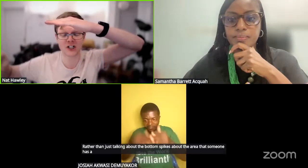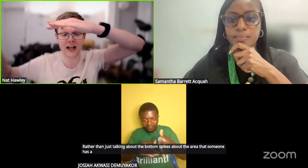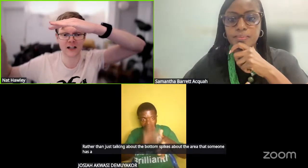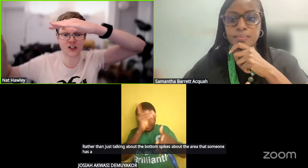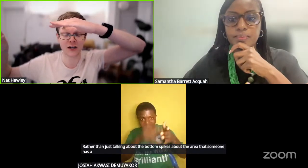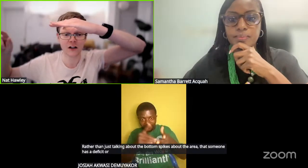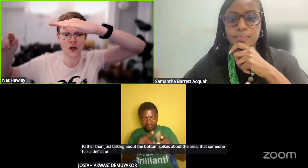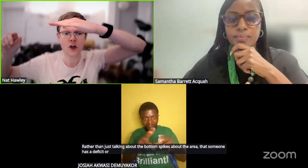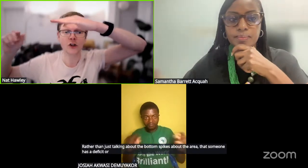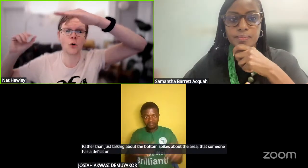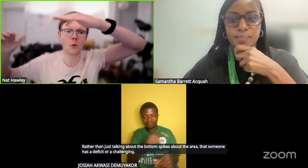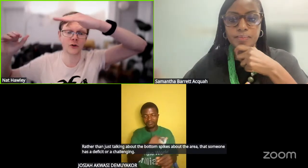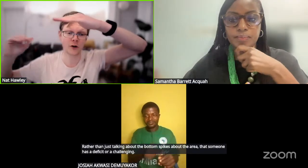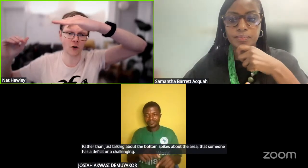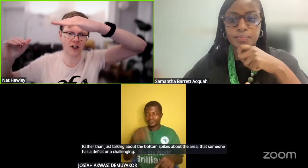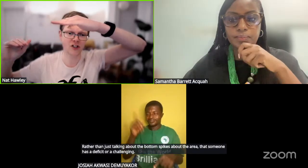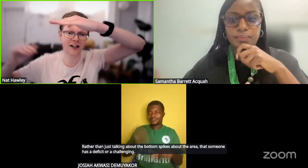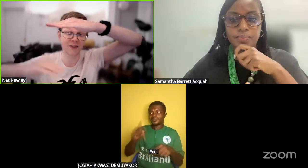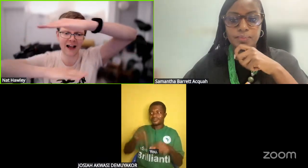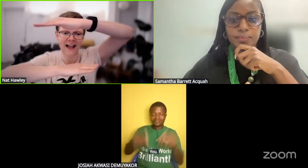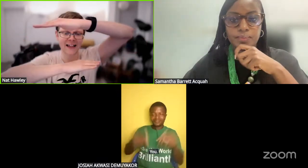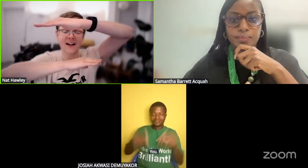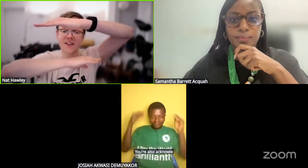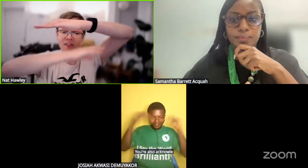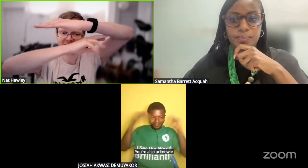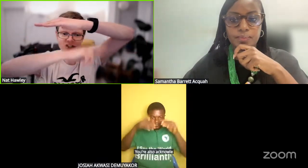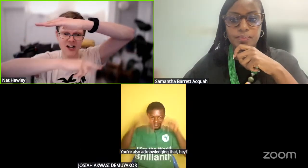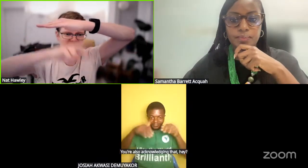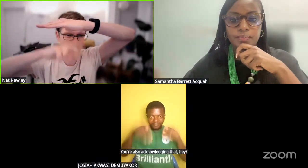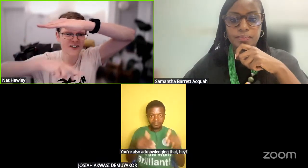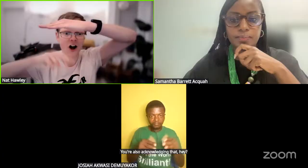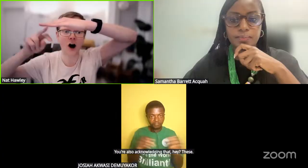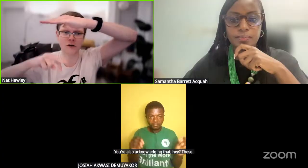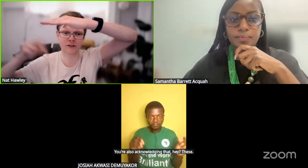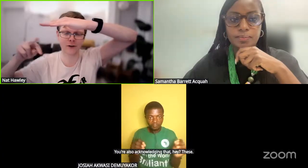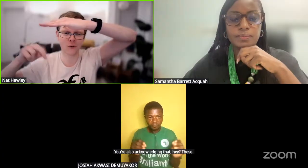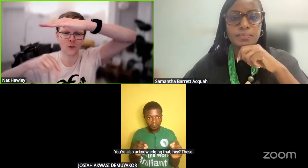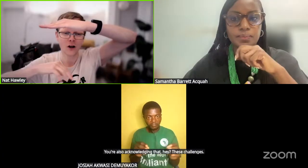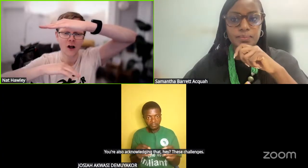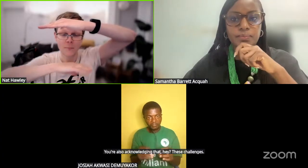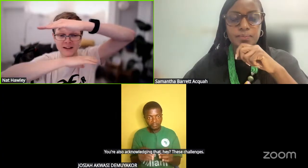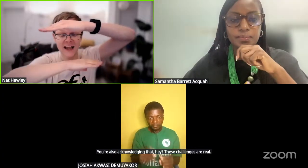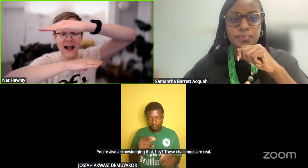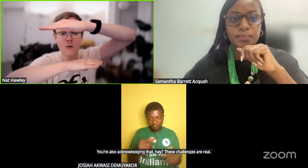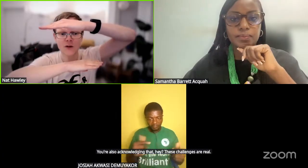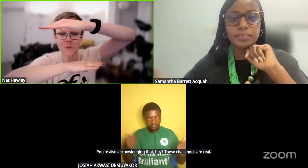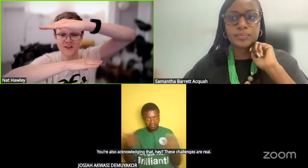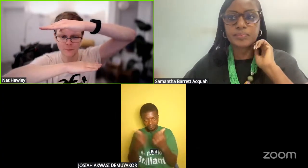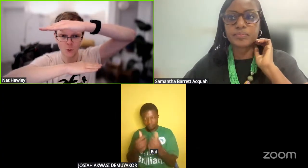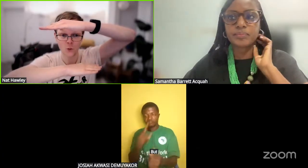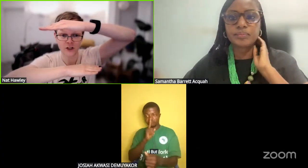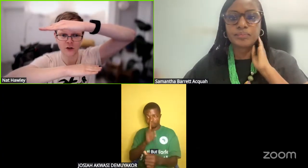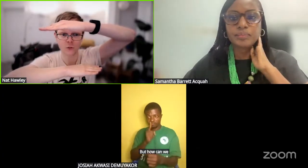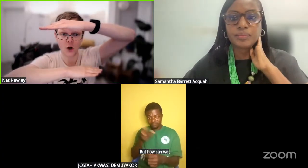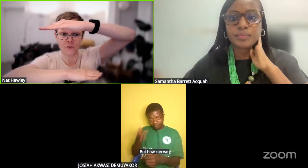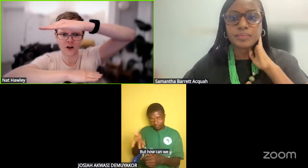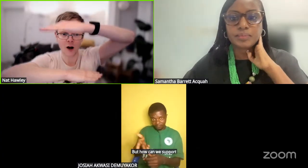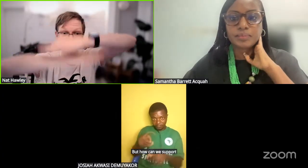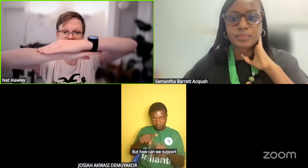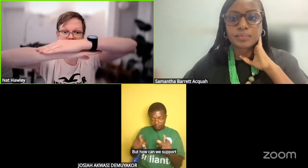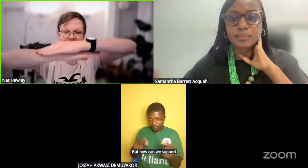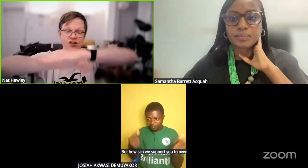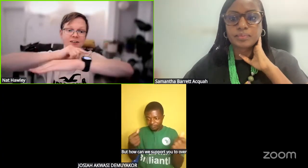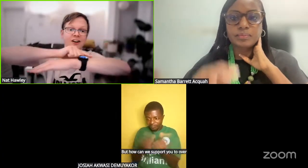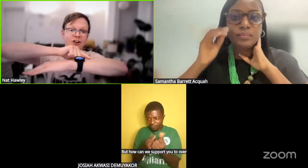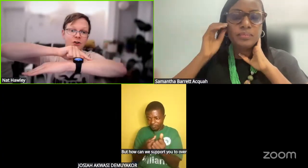or a challenging. You're also acknowledging that, hey, these challenges are real, but how can we support you to overcome